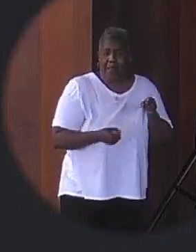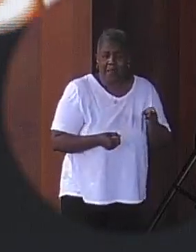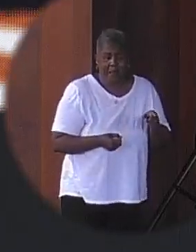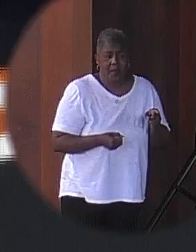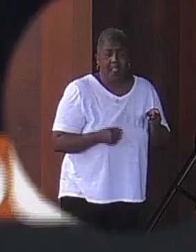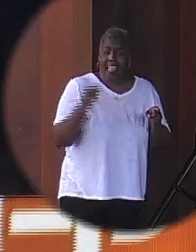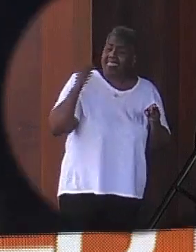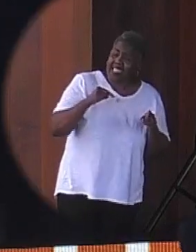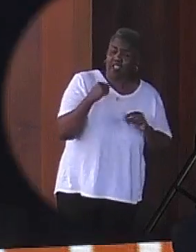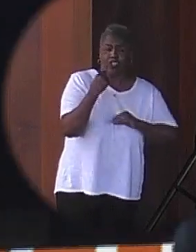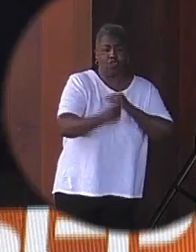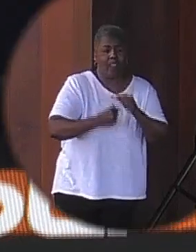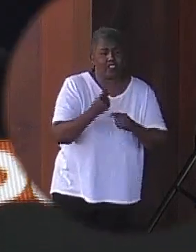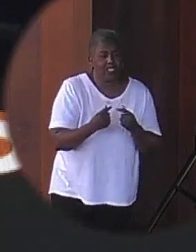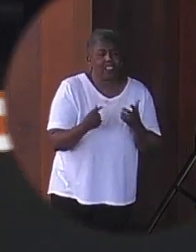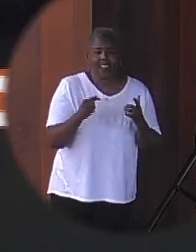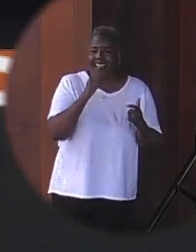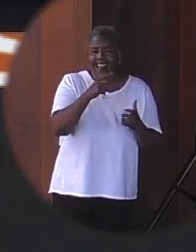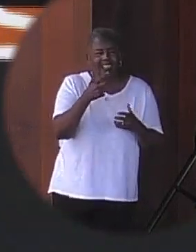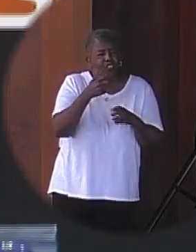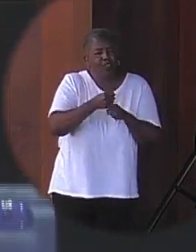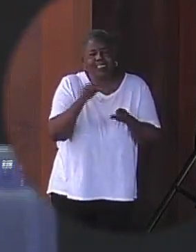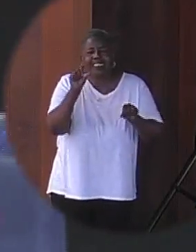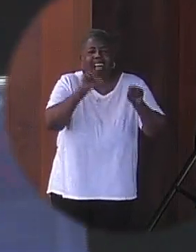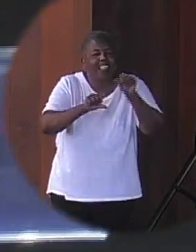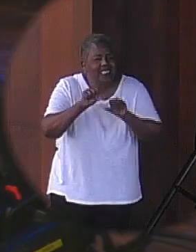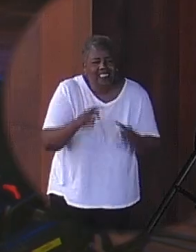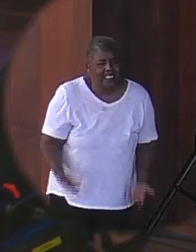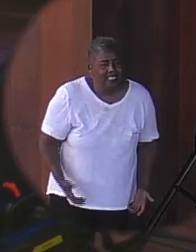There's a generation that doesn't trust science.